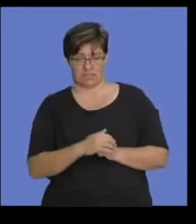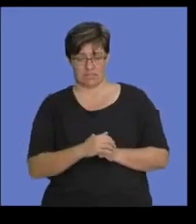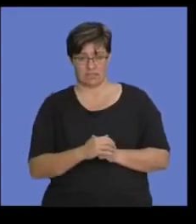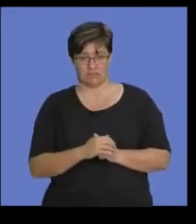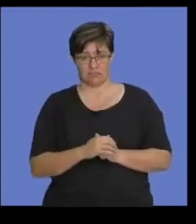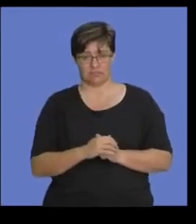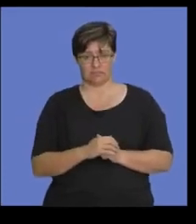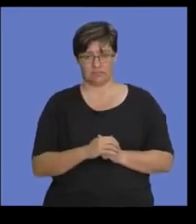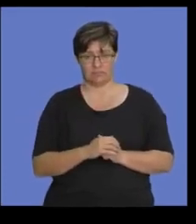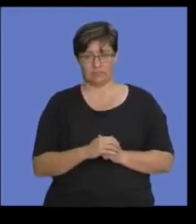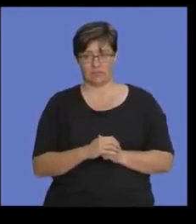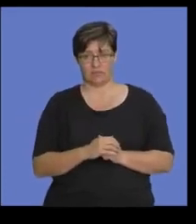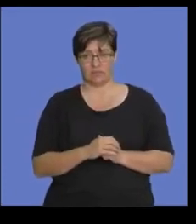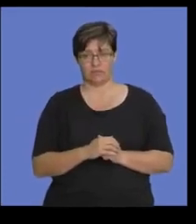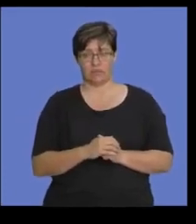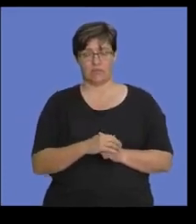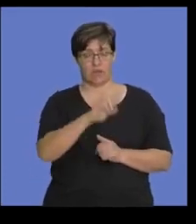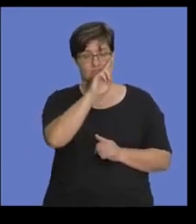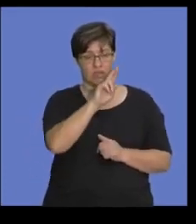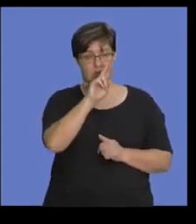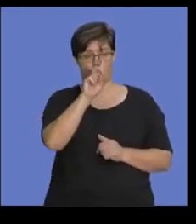105,546. Right, so this is going to be